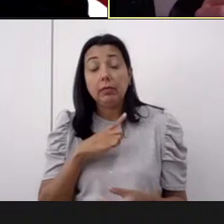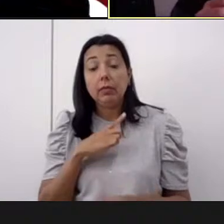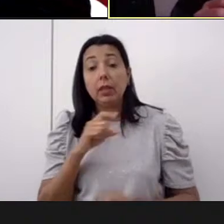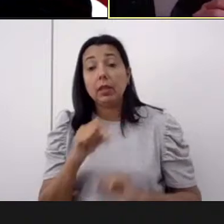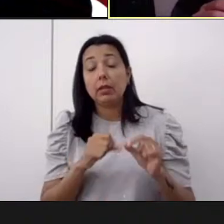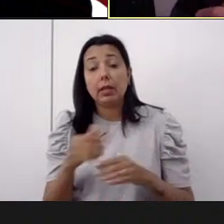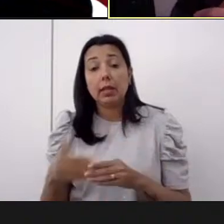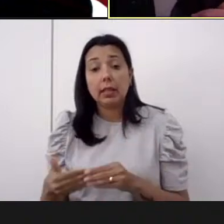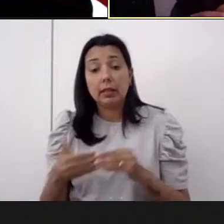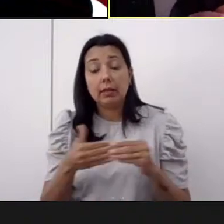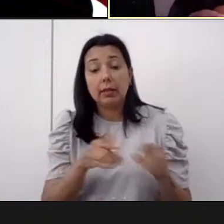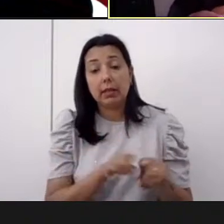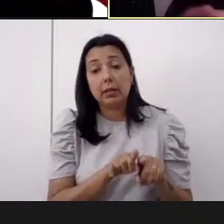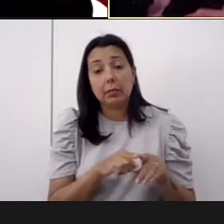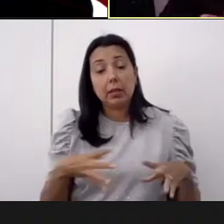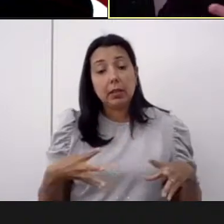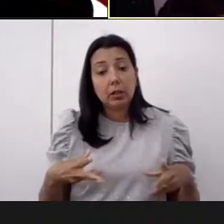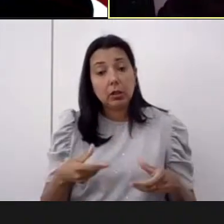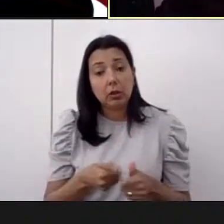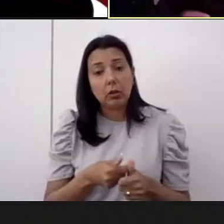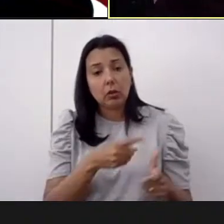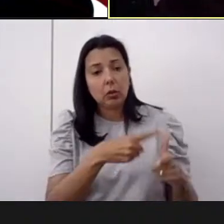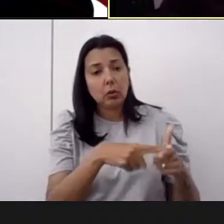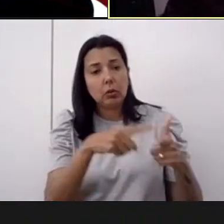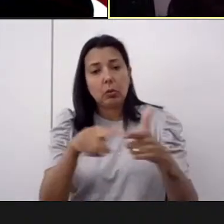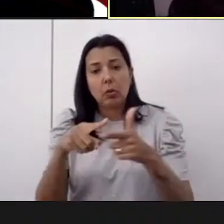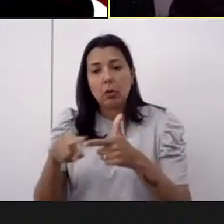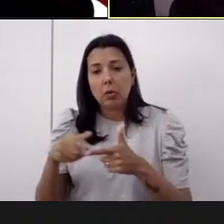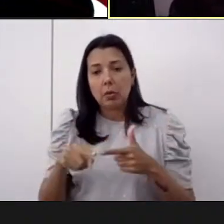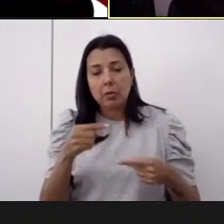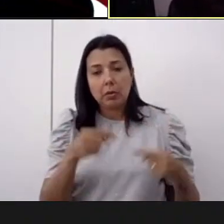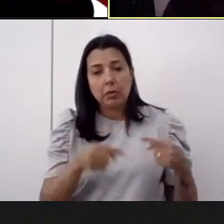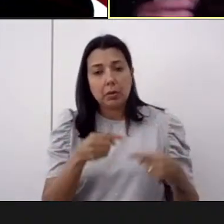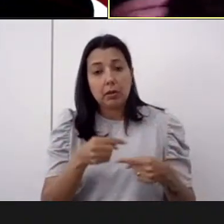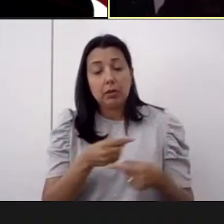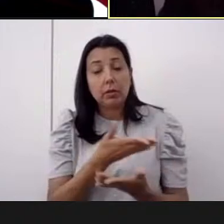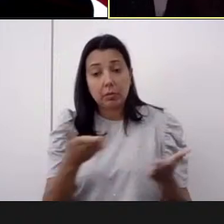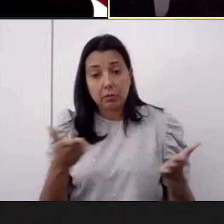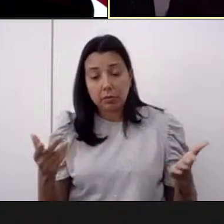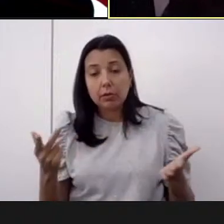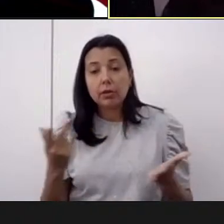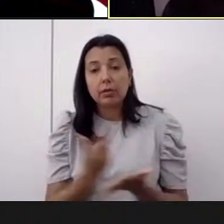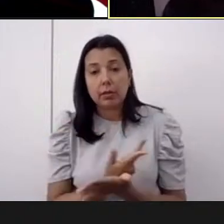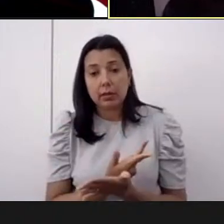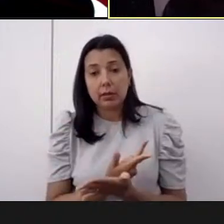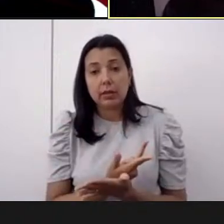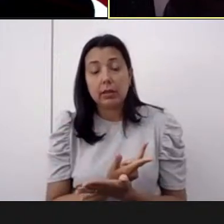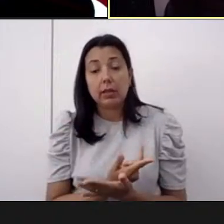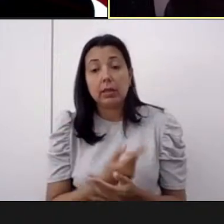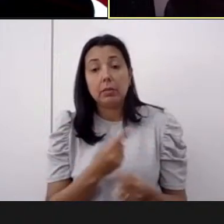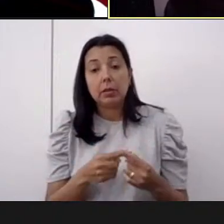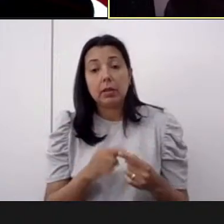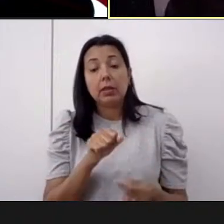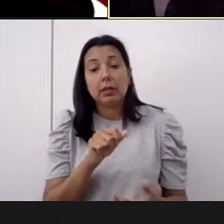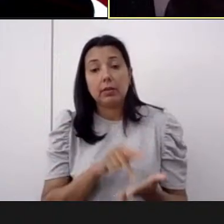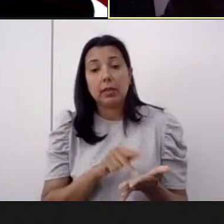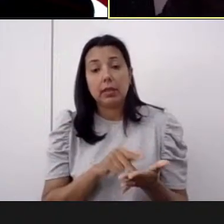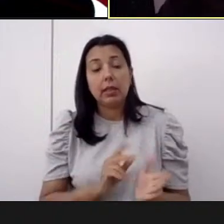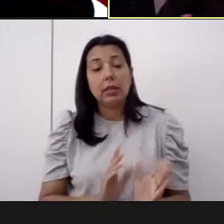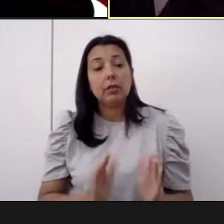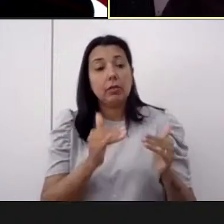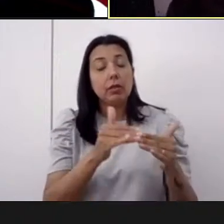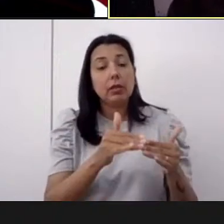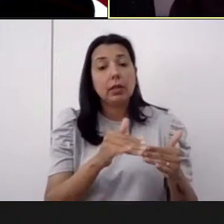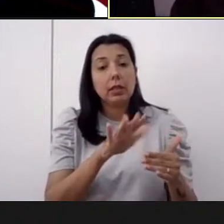in the analysis, by focusing more on the agents and the